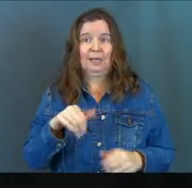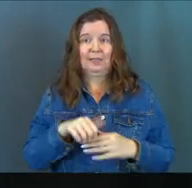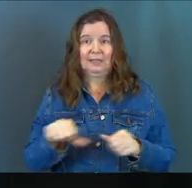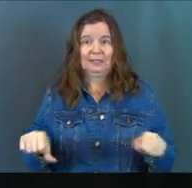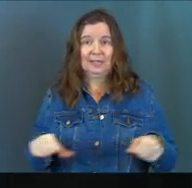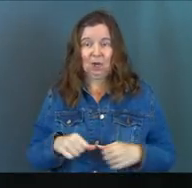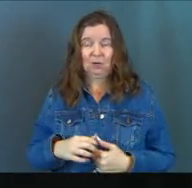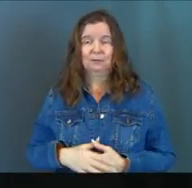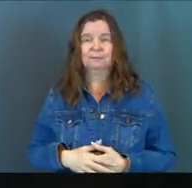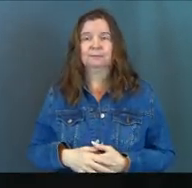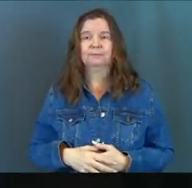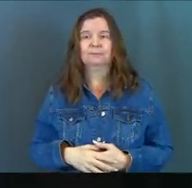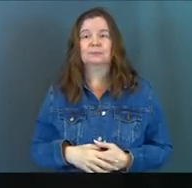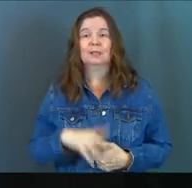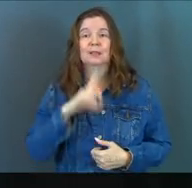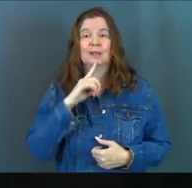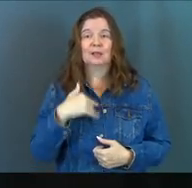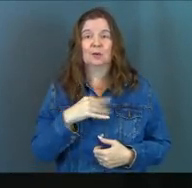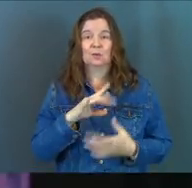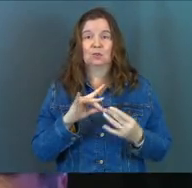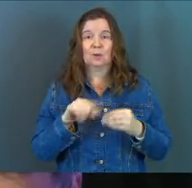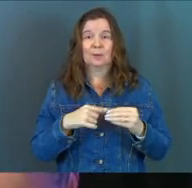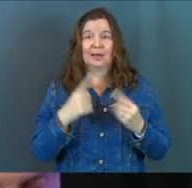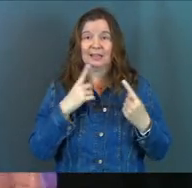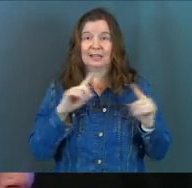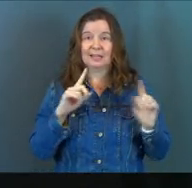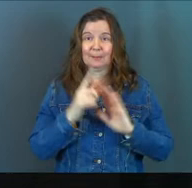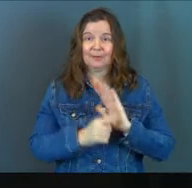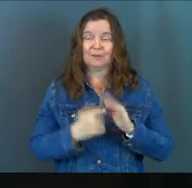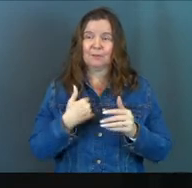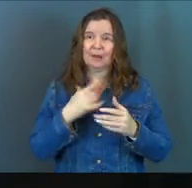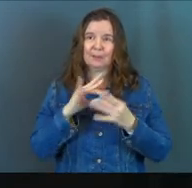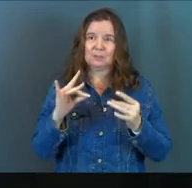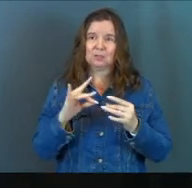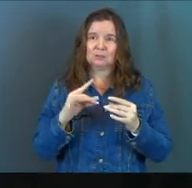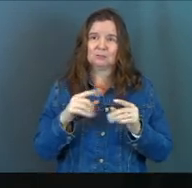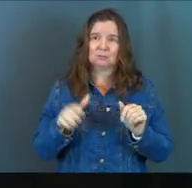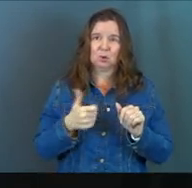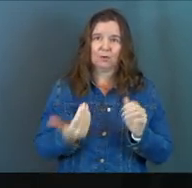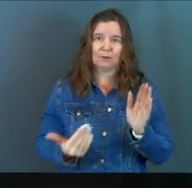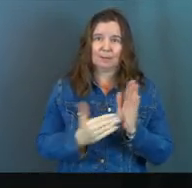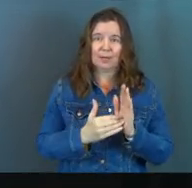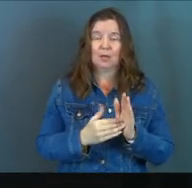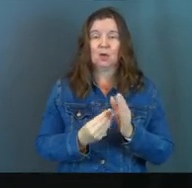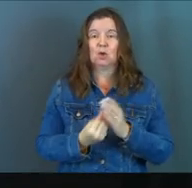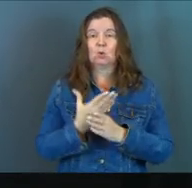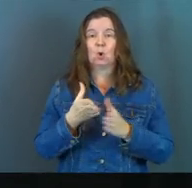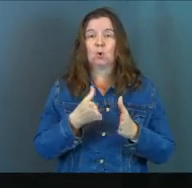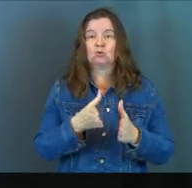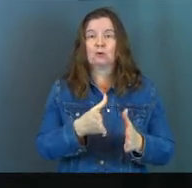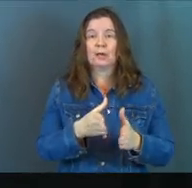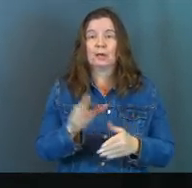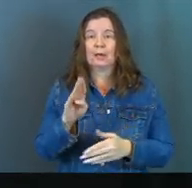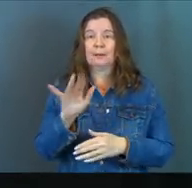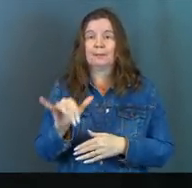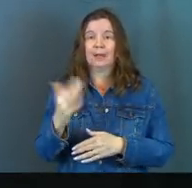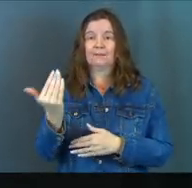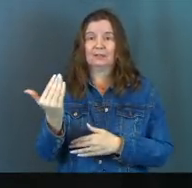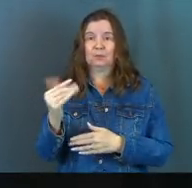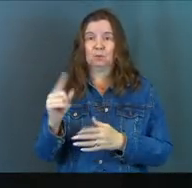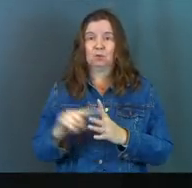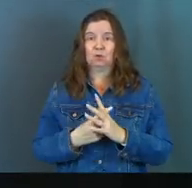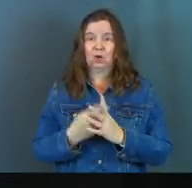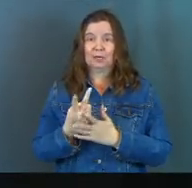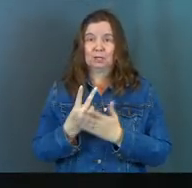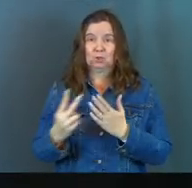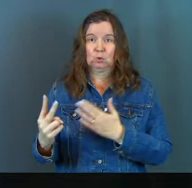this area. They actually got talked about in the announcement video, but I'm just going to go after them again. Growth Track on May 15th. We're starting